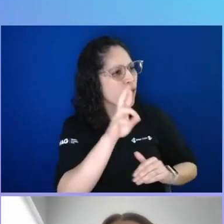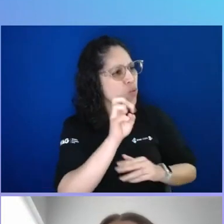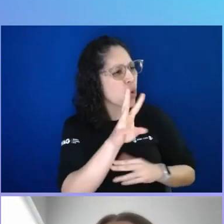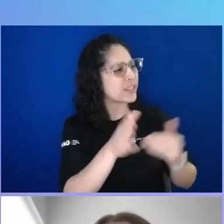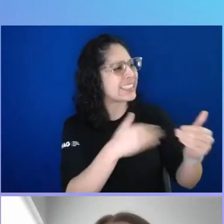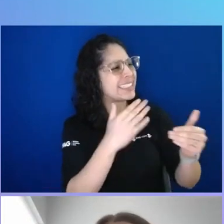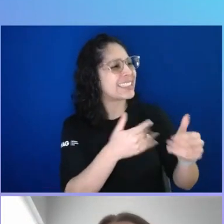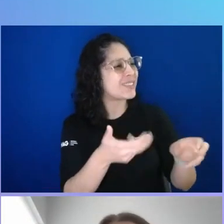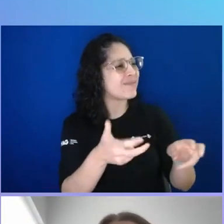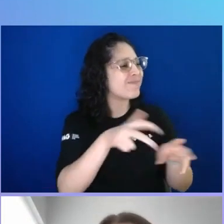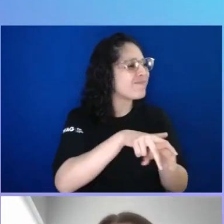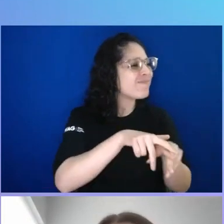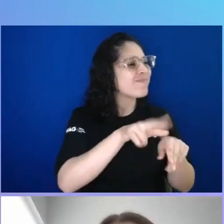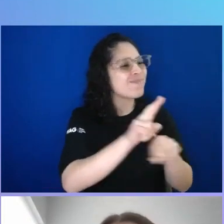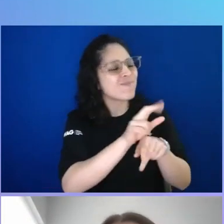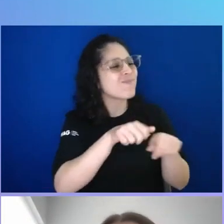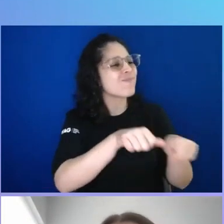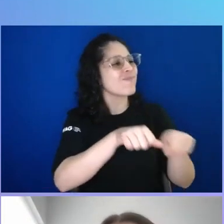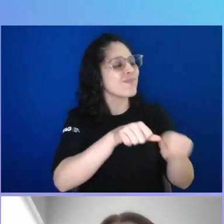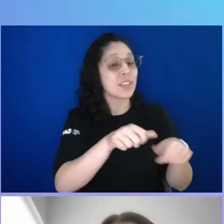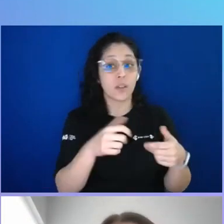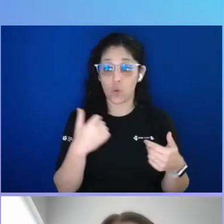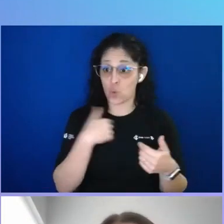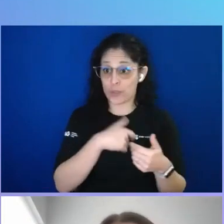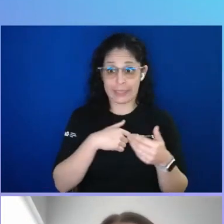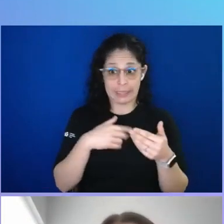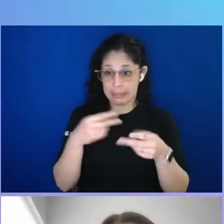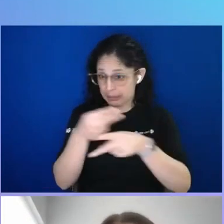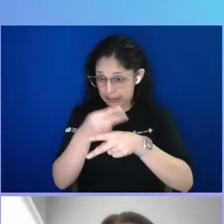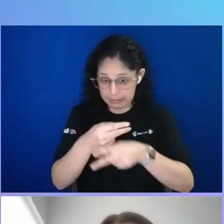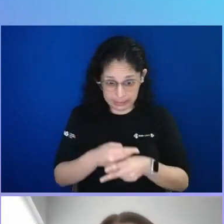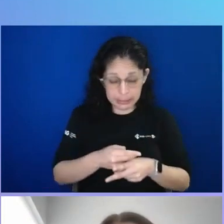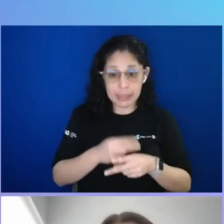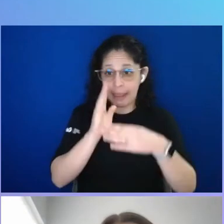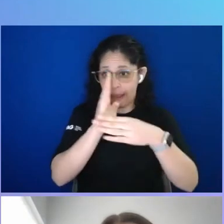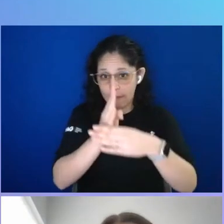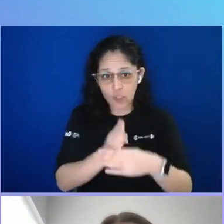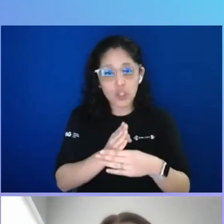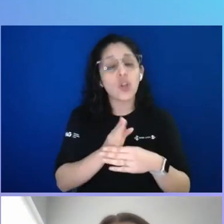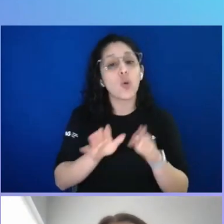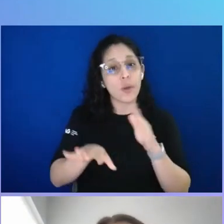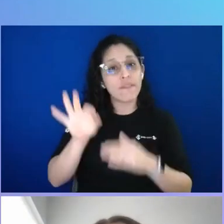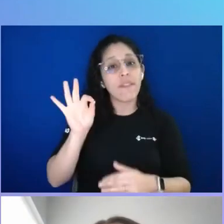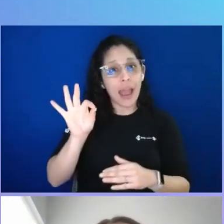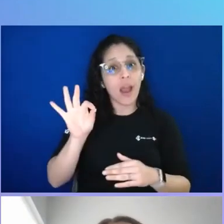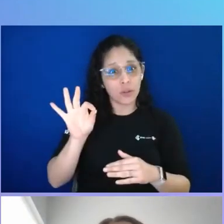doing some computing and averaging, we found an AUS score for the Peloton row.